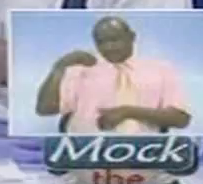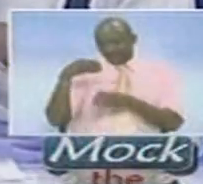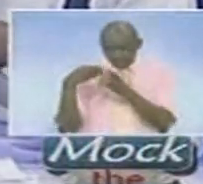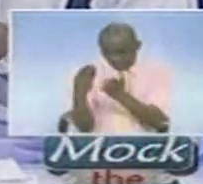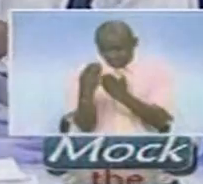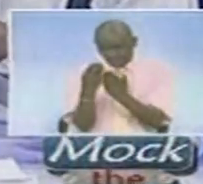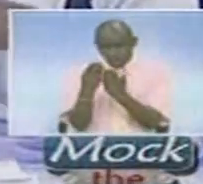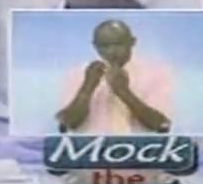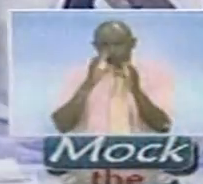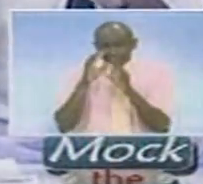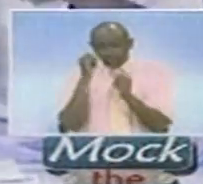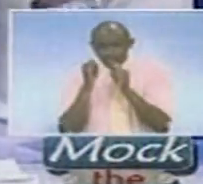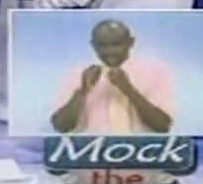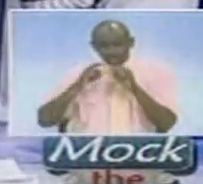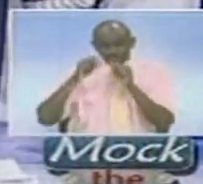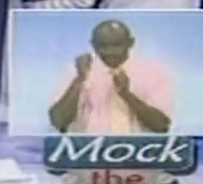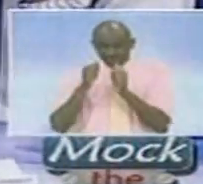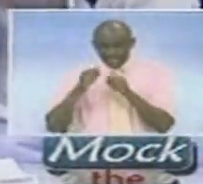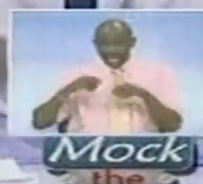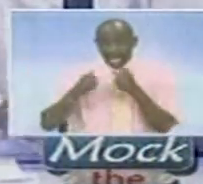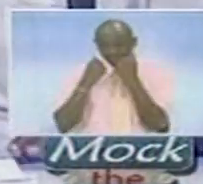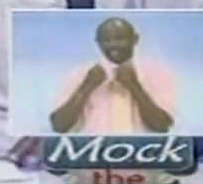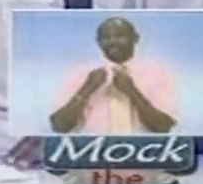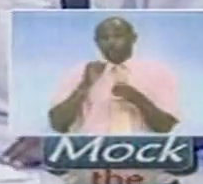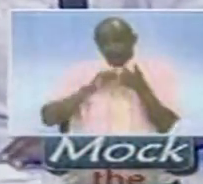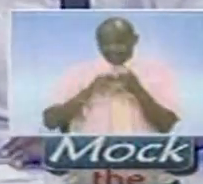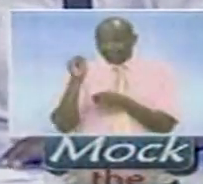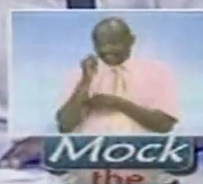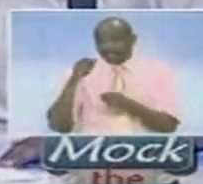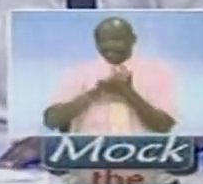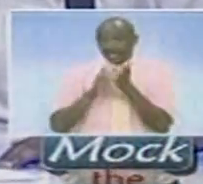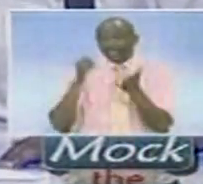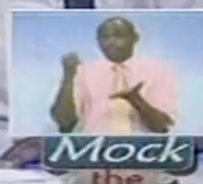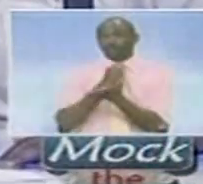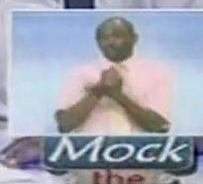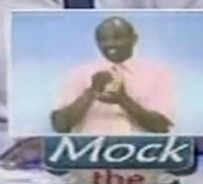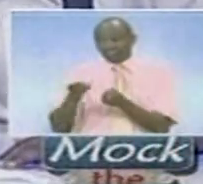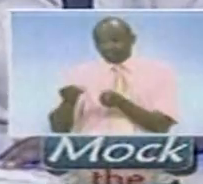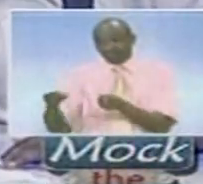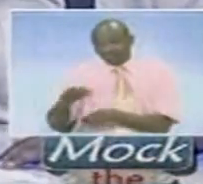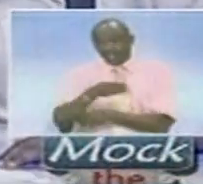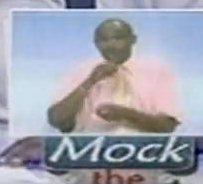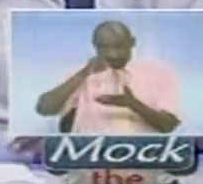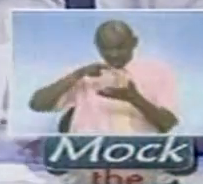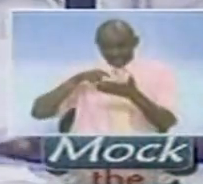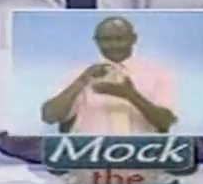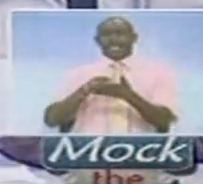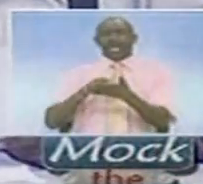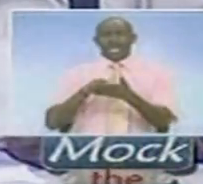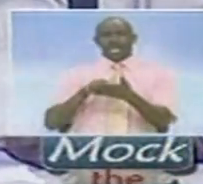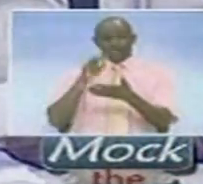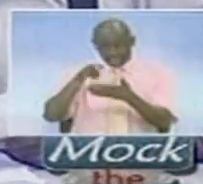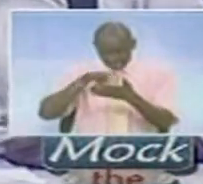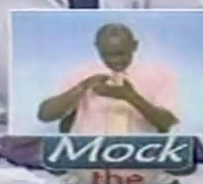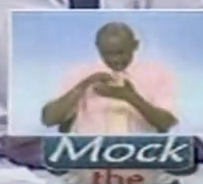the said communique, which basically turned the first lady into a post office. I'll go ahead and read what is written on